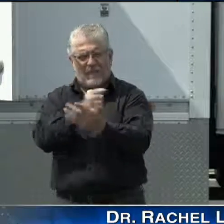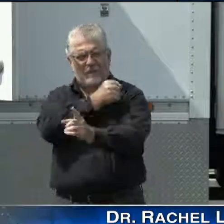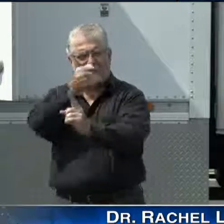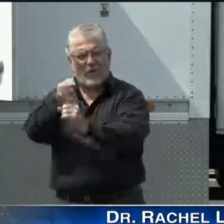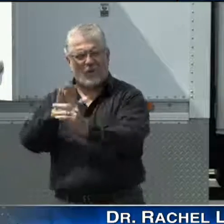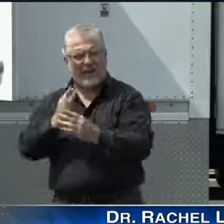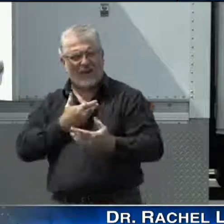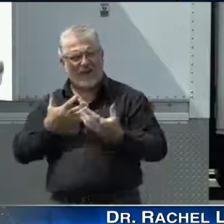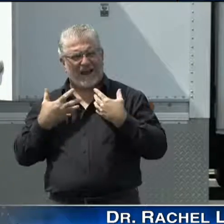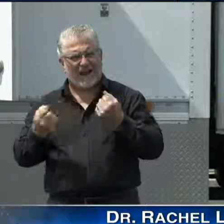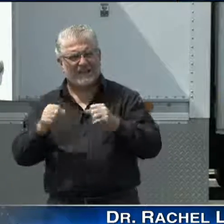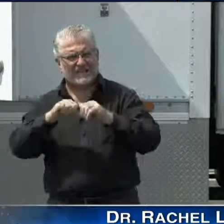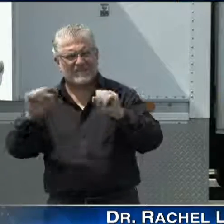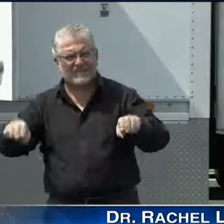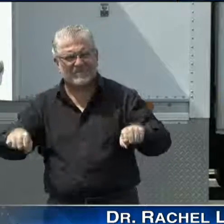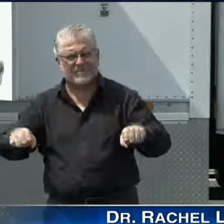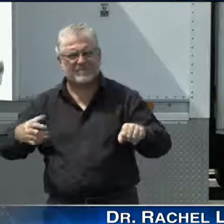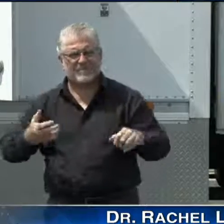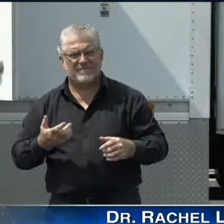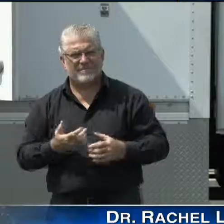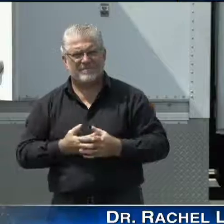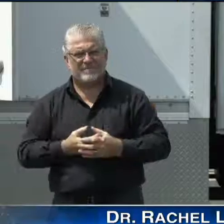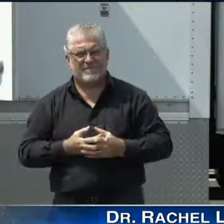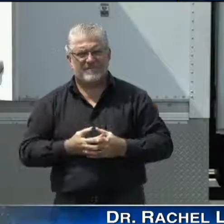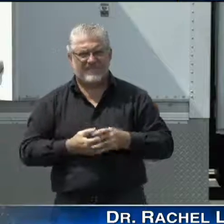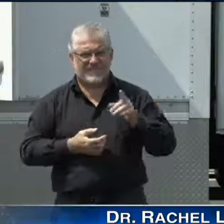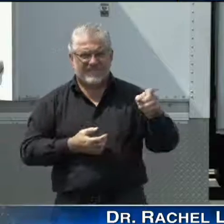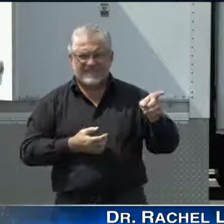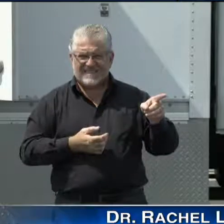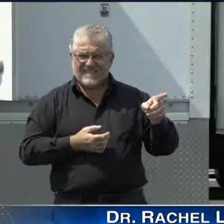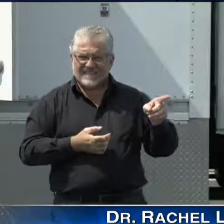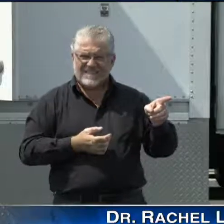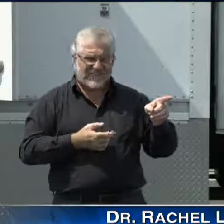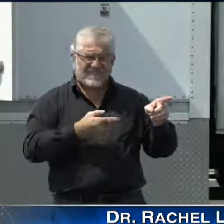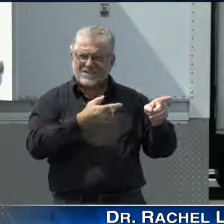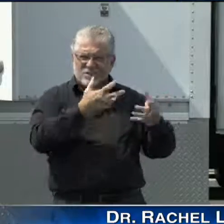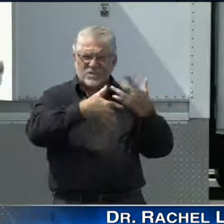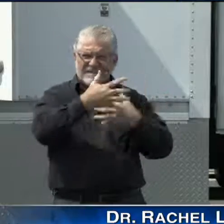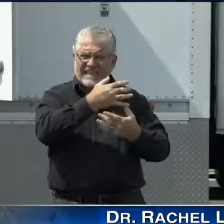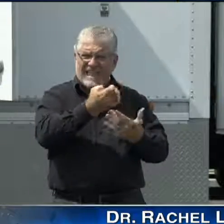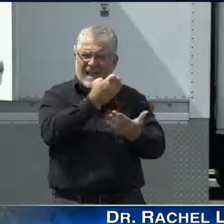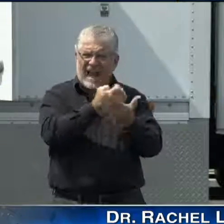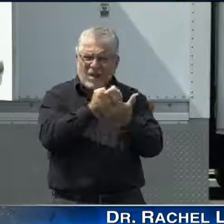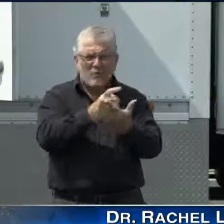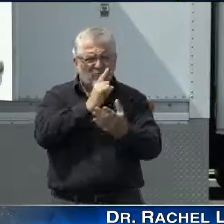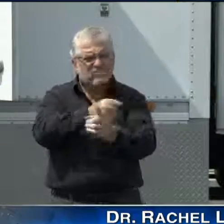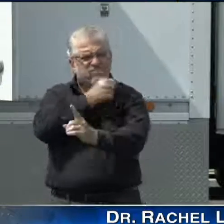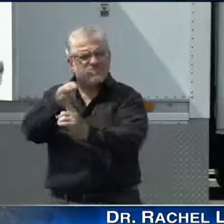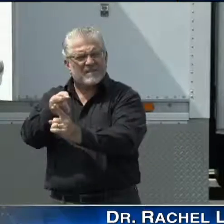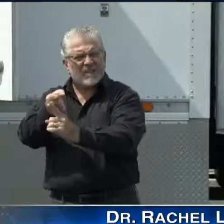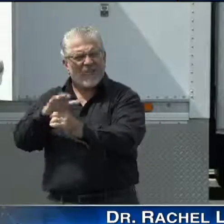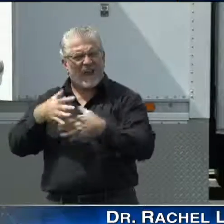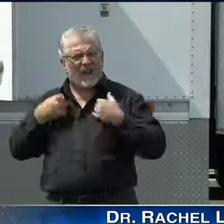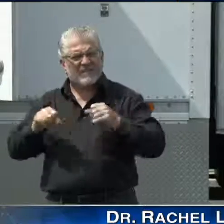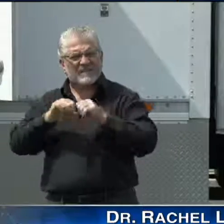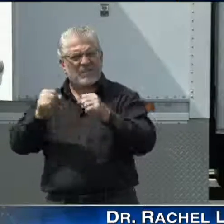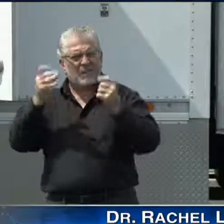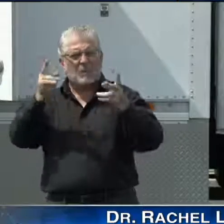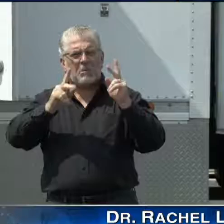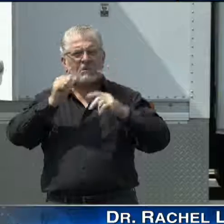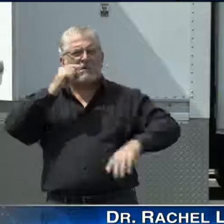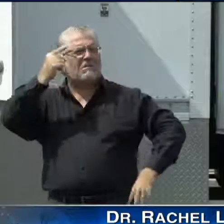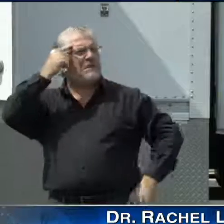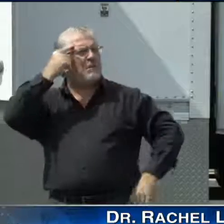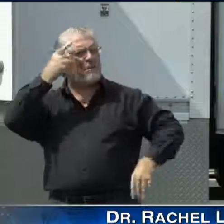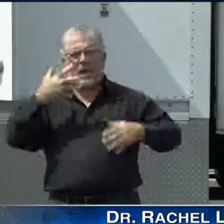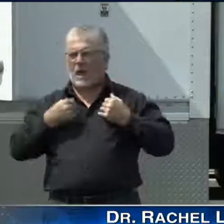things that impact our health in our society that we do not usually think of health related. They're not health care necessarily. But from